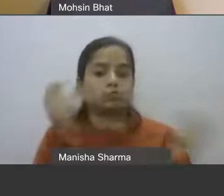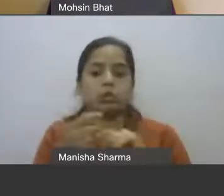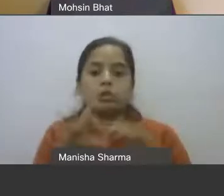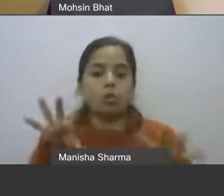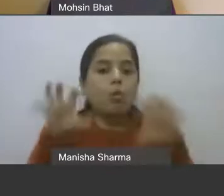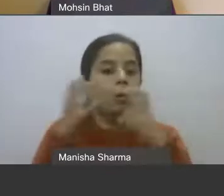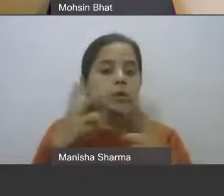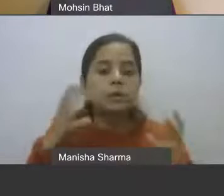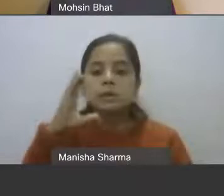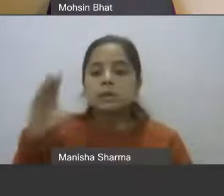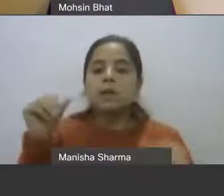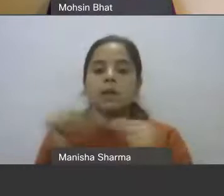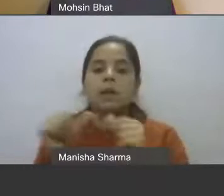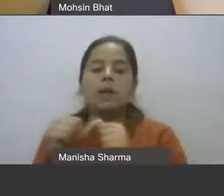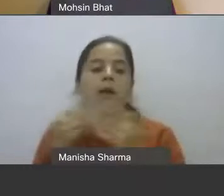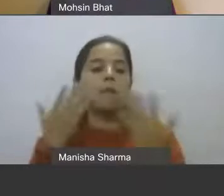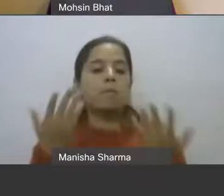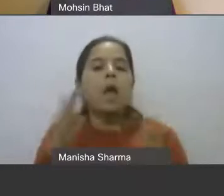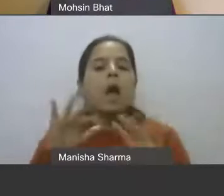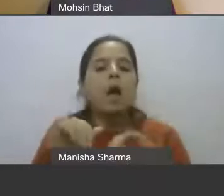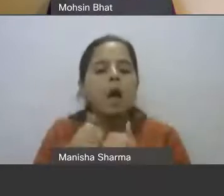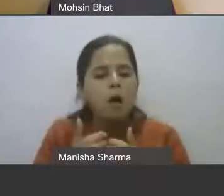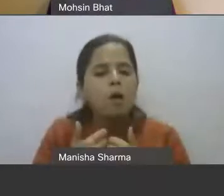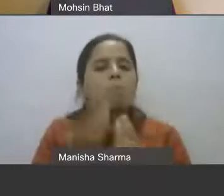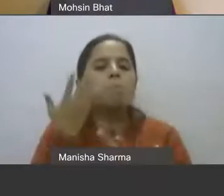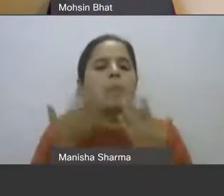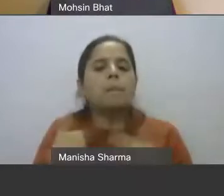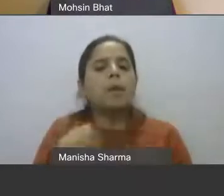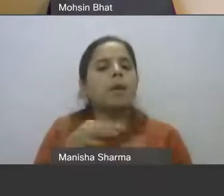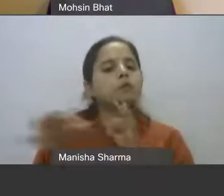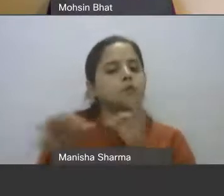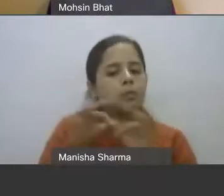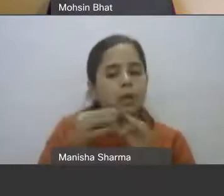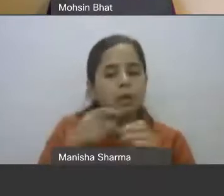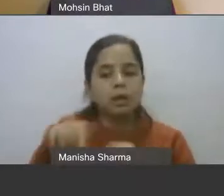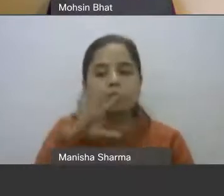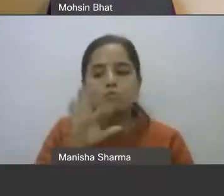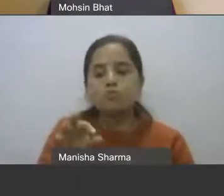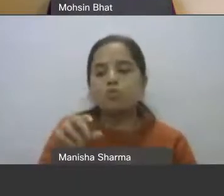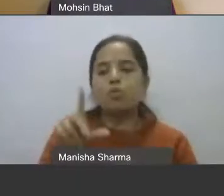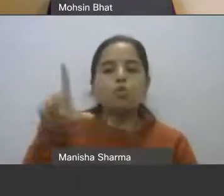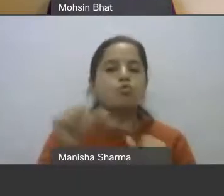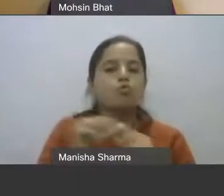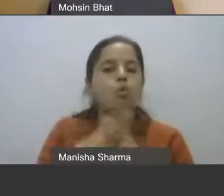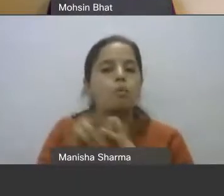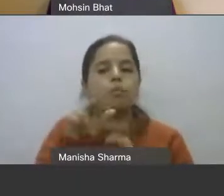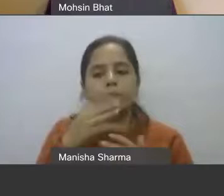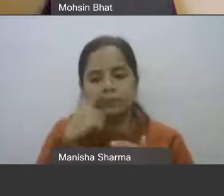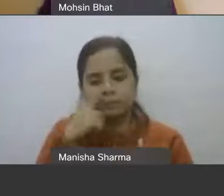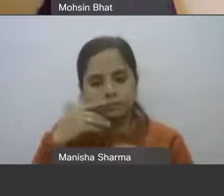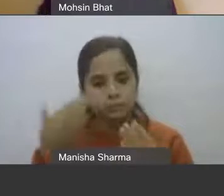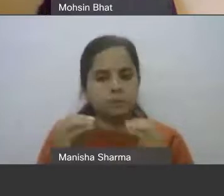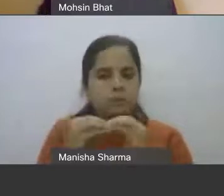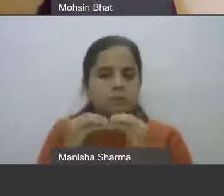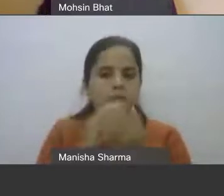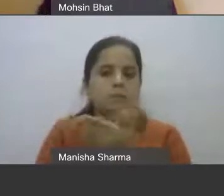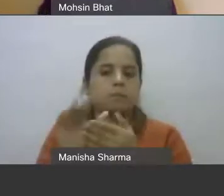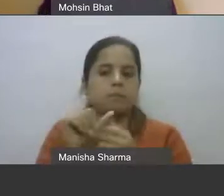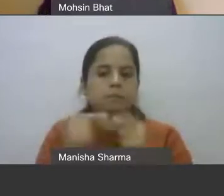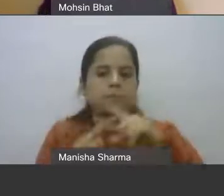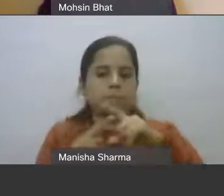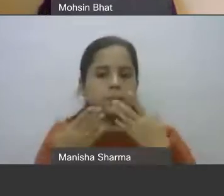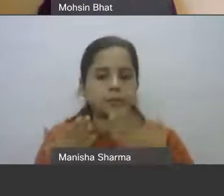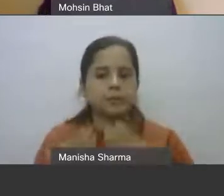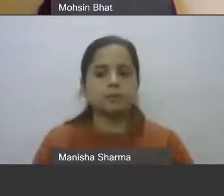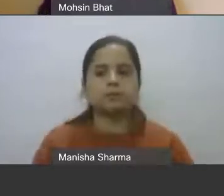of the CAA depending on how we define the objective of the law. Professor Bhatt?